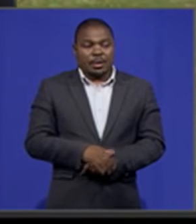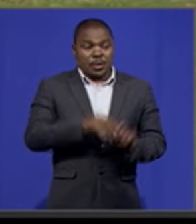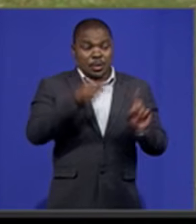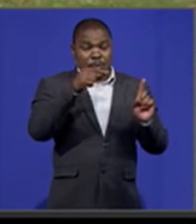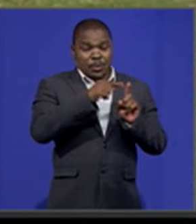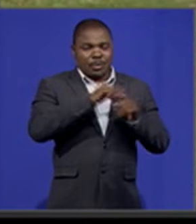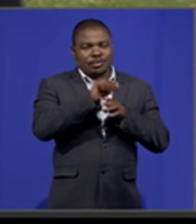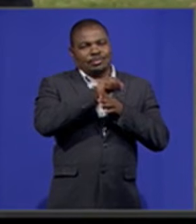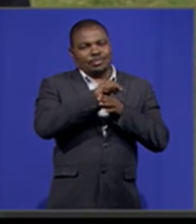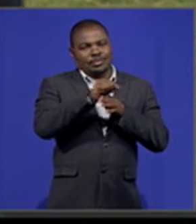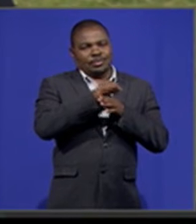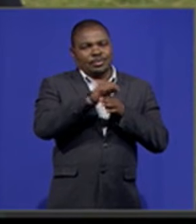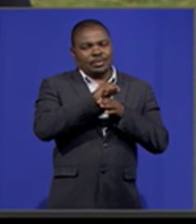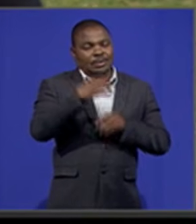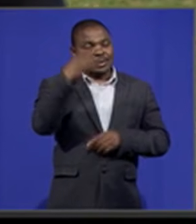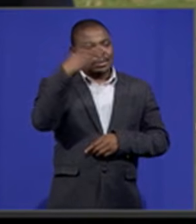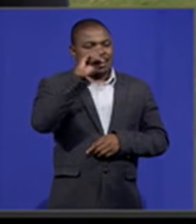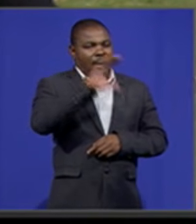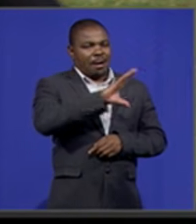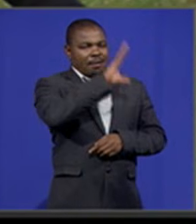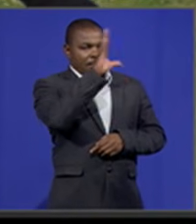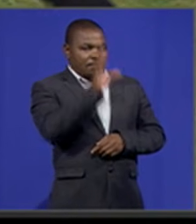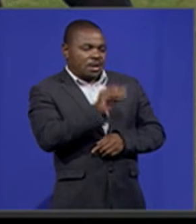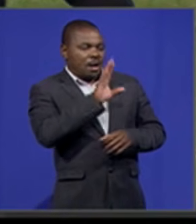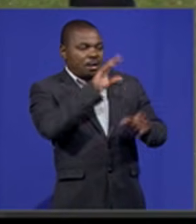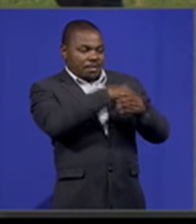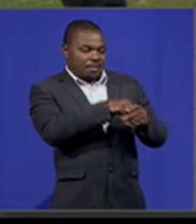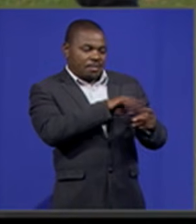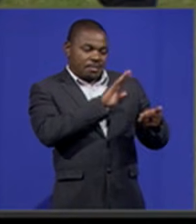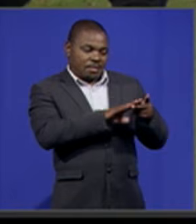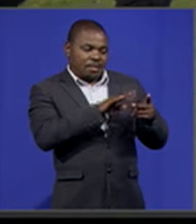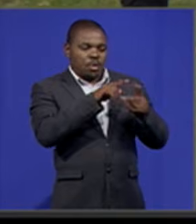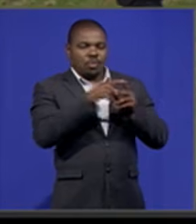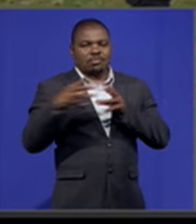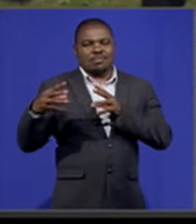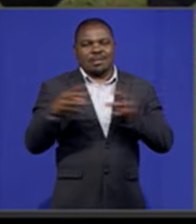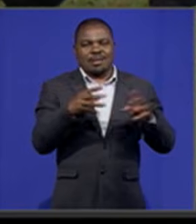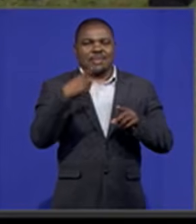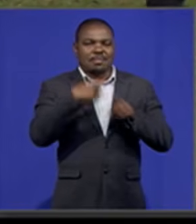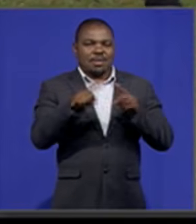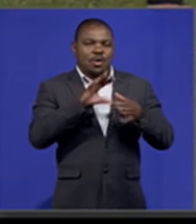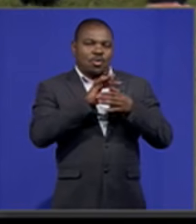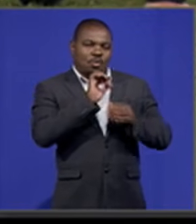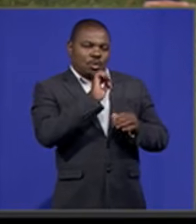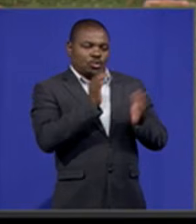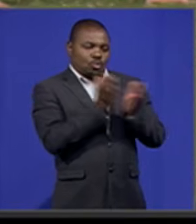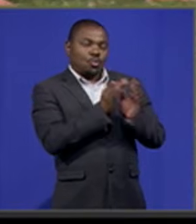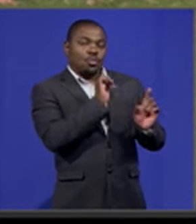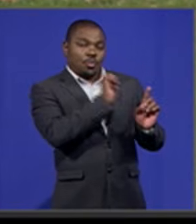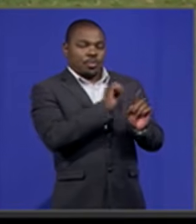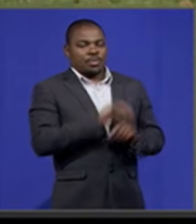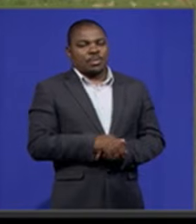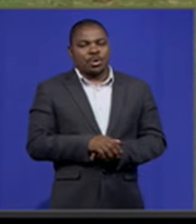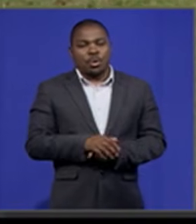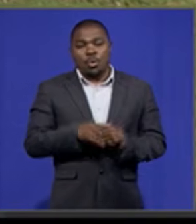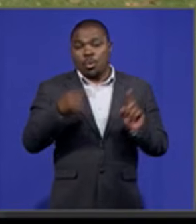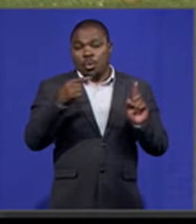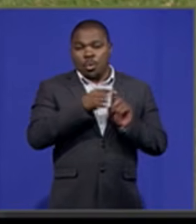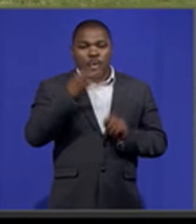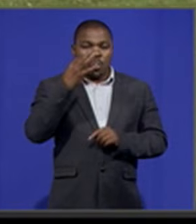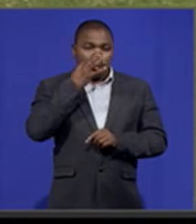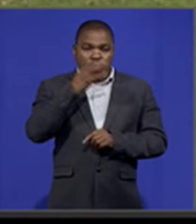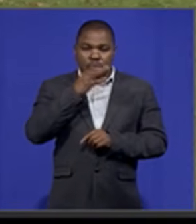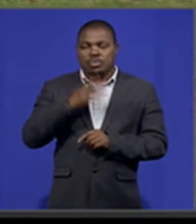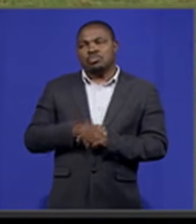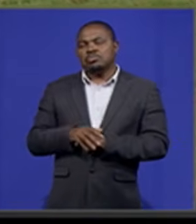se ikwetisang le Stars of Africa hape ke sebapadi sa rugby sekolong seo a kenang ho sona. Mme o re ke dibapadi tse